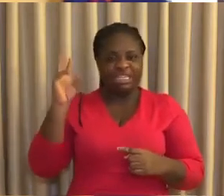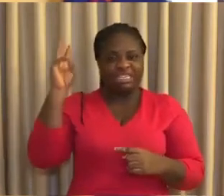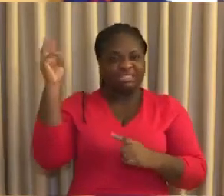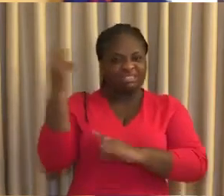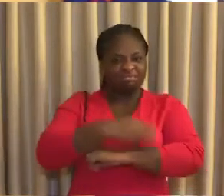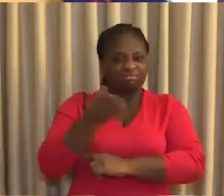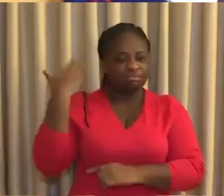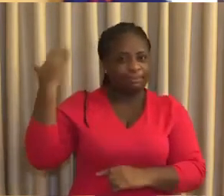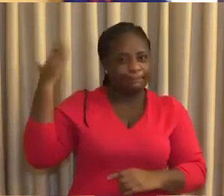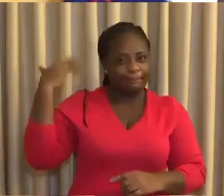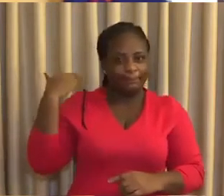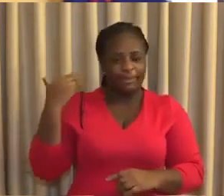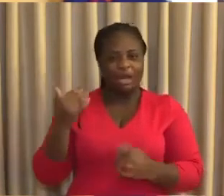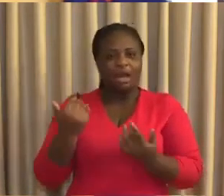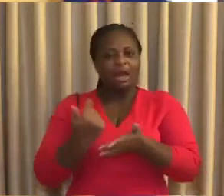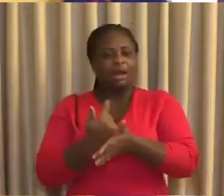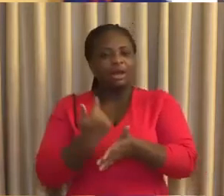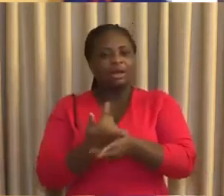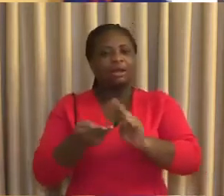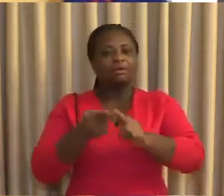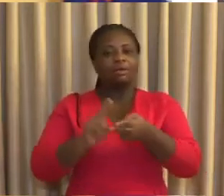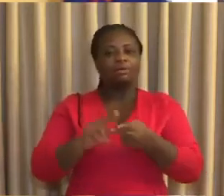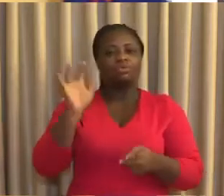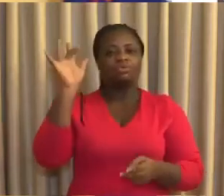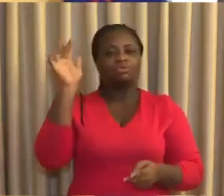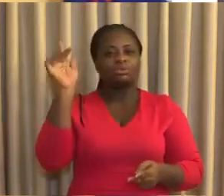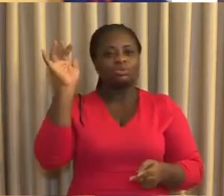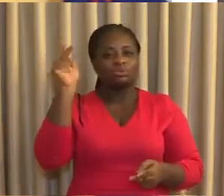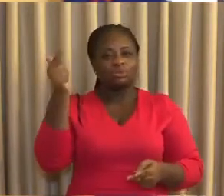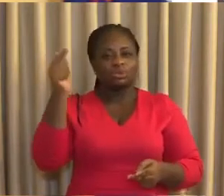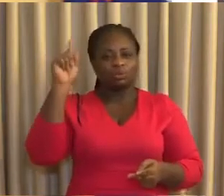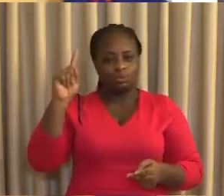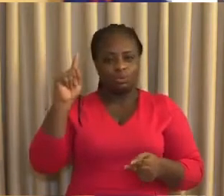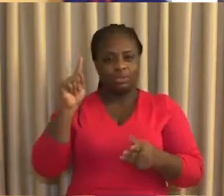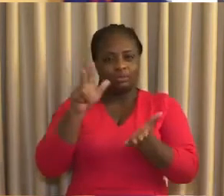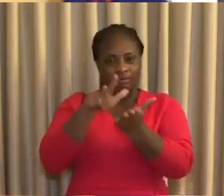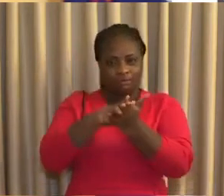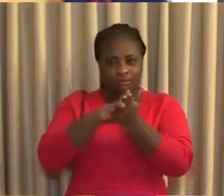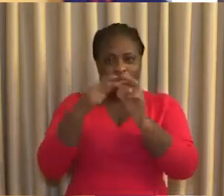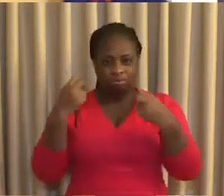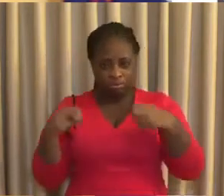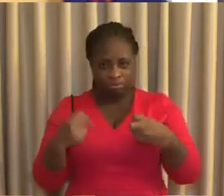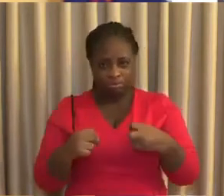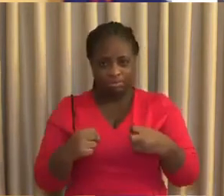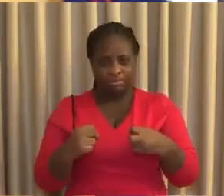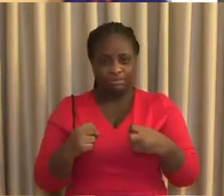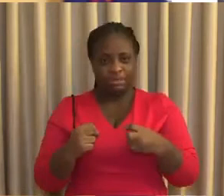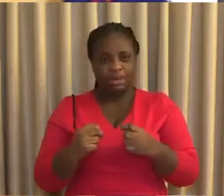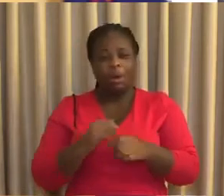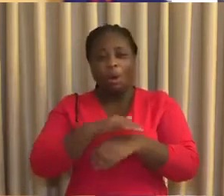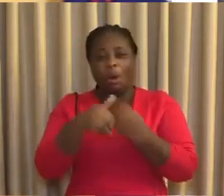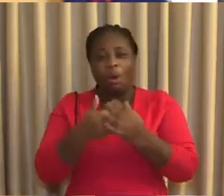ago, Ghana had recorded 21 confirmed cases of infections, with virtually all